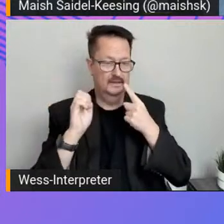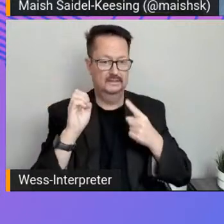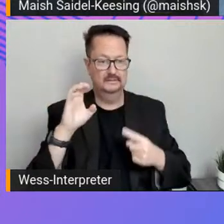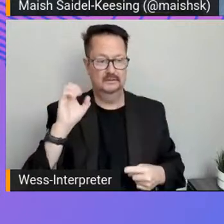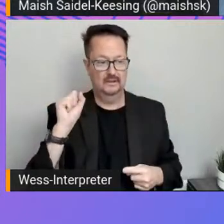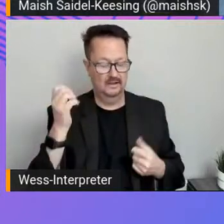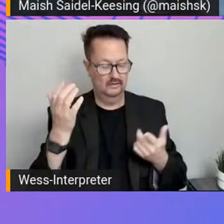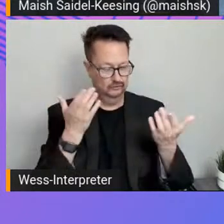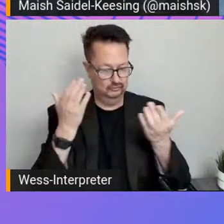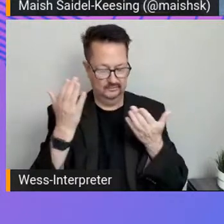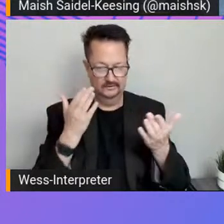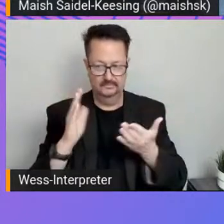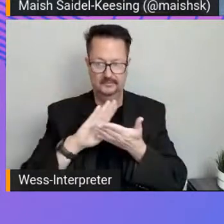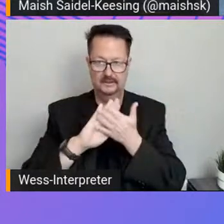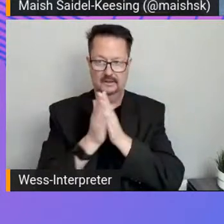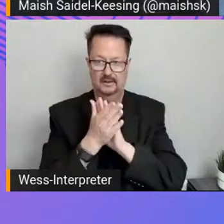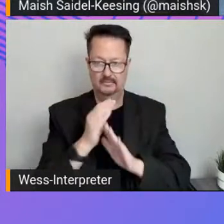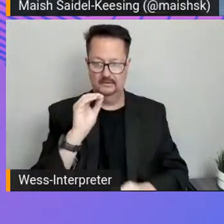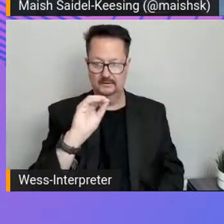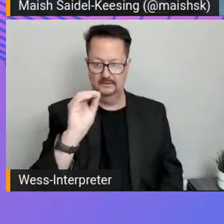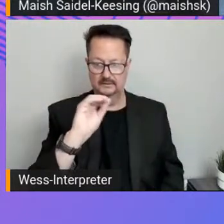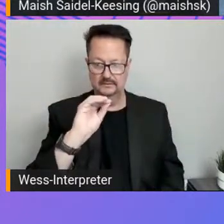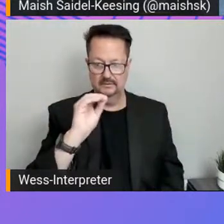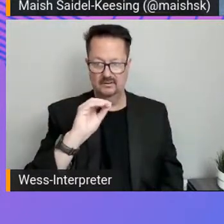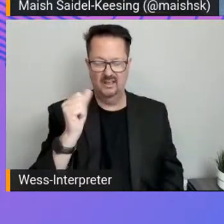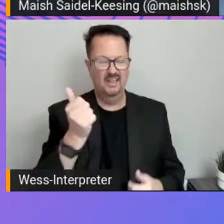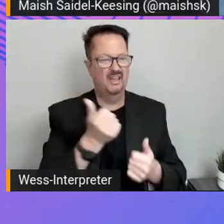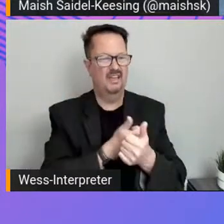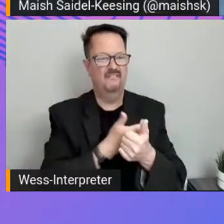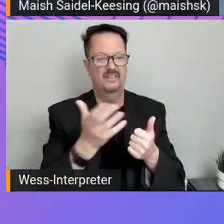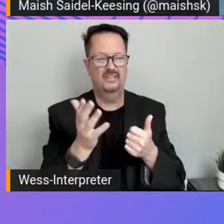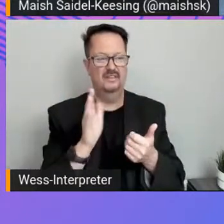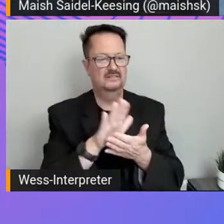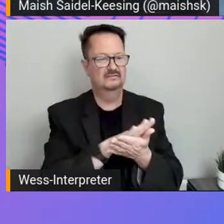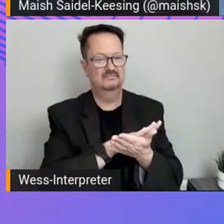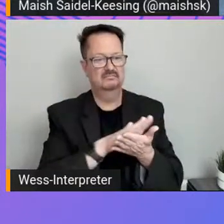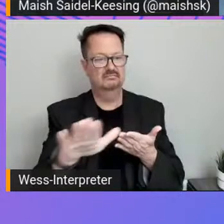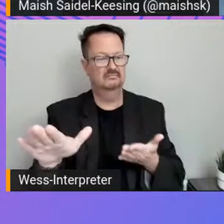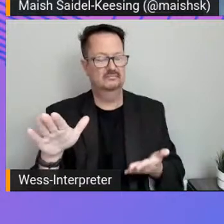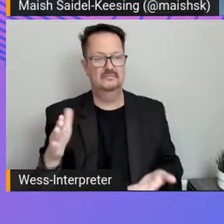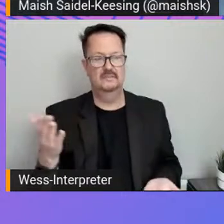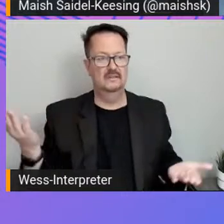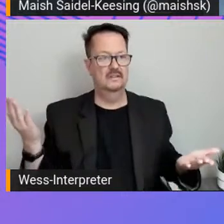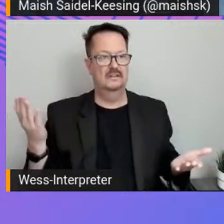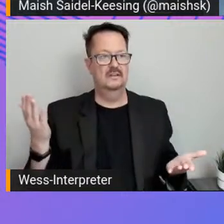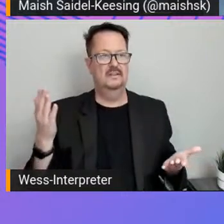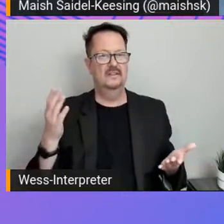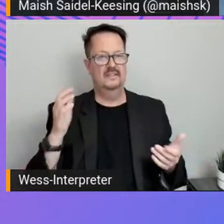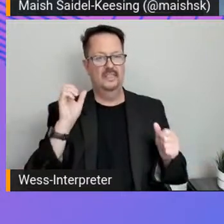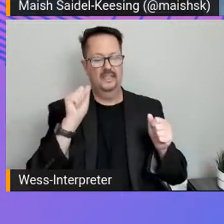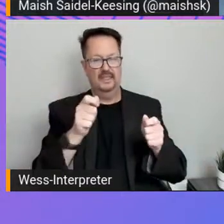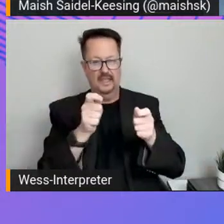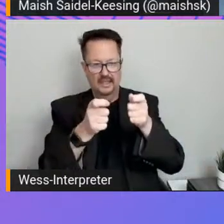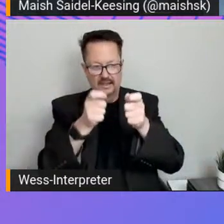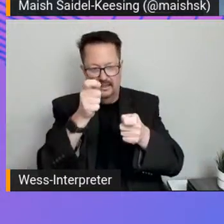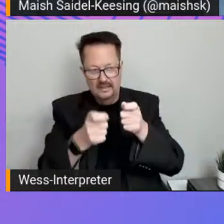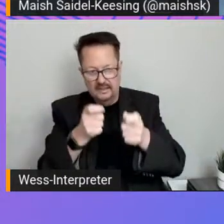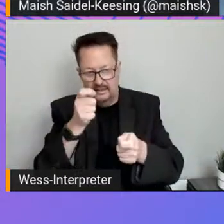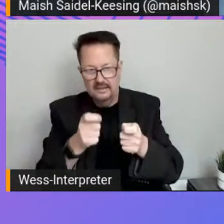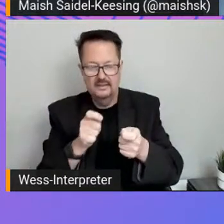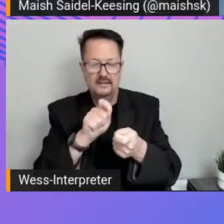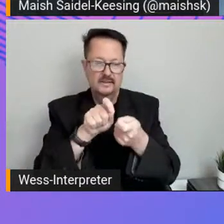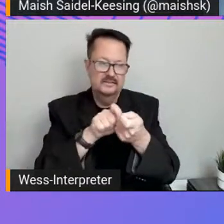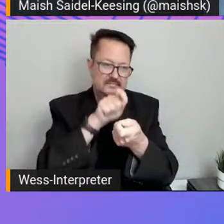0, and then they come back the next morning and things have already scaled out for them. They have the ability to fine tune these. They can put custom